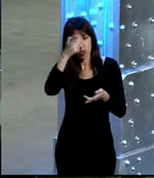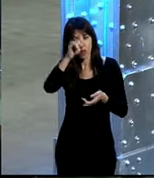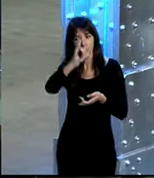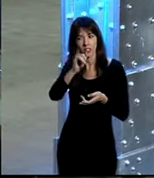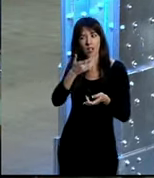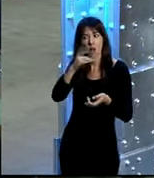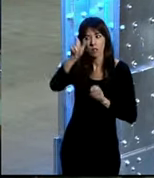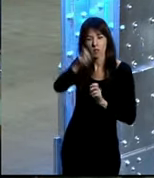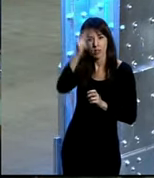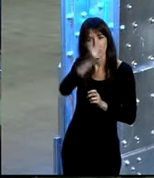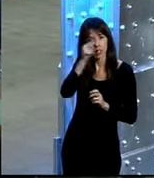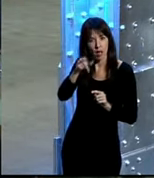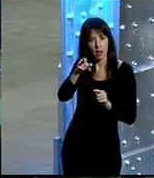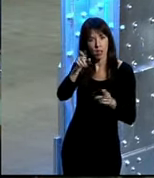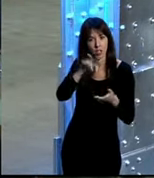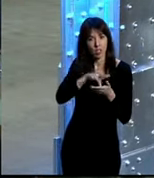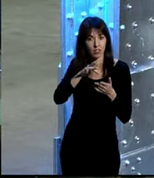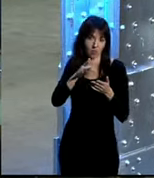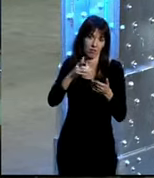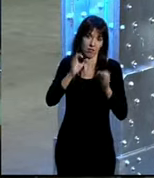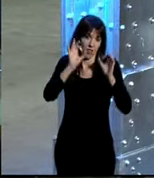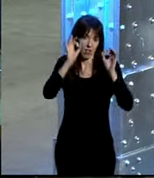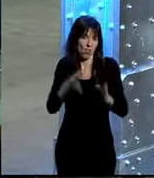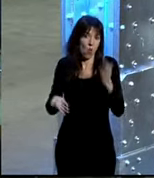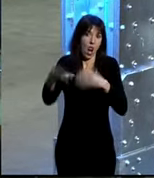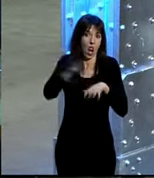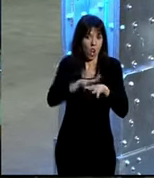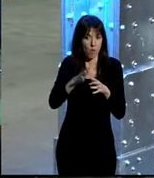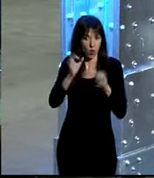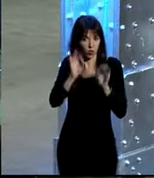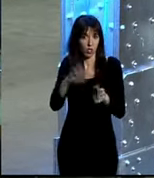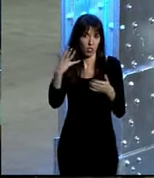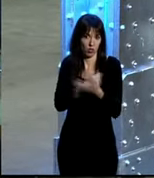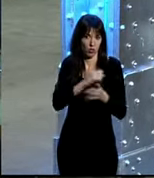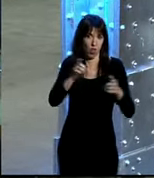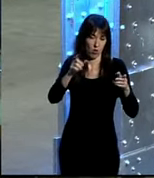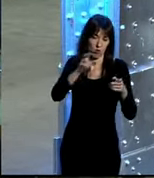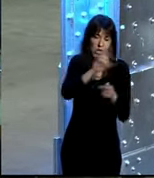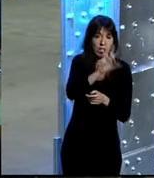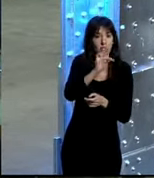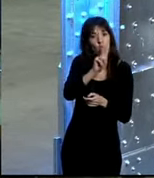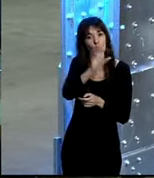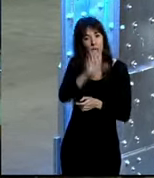or the author of the Isabel concept, Tanto Monta, which is a very interesting concept,